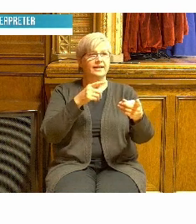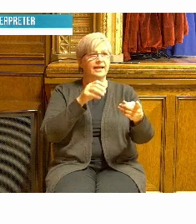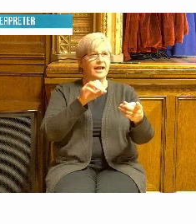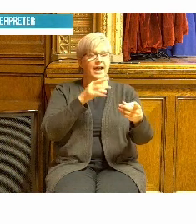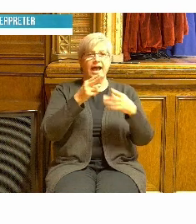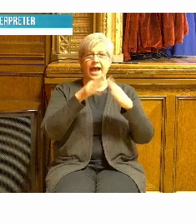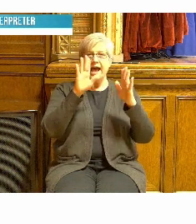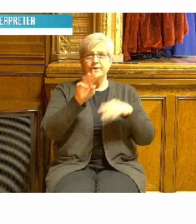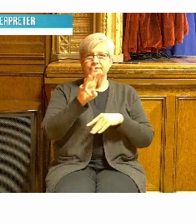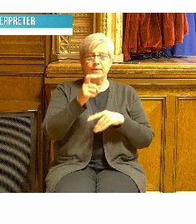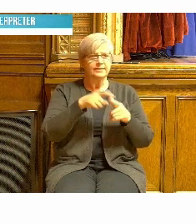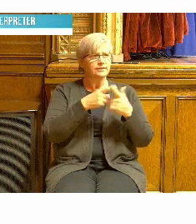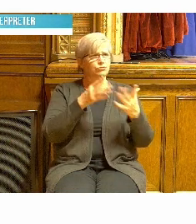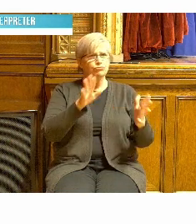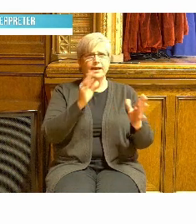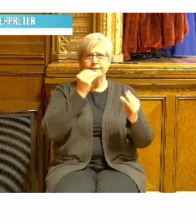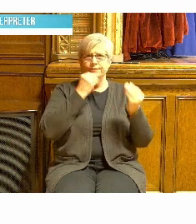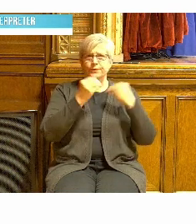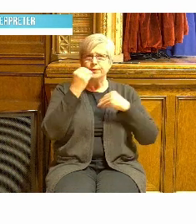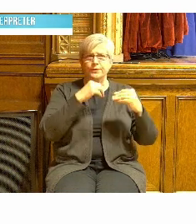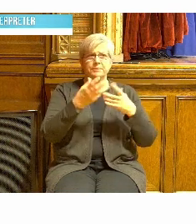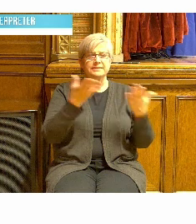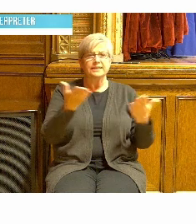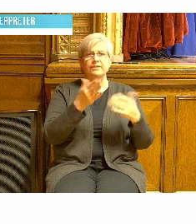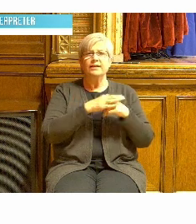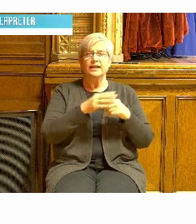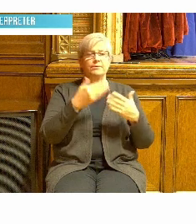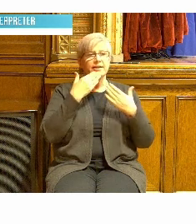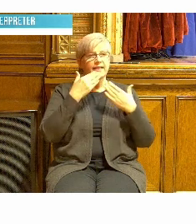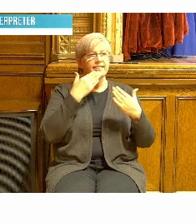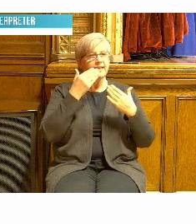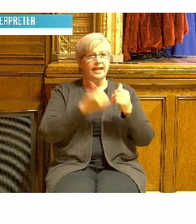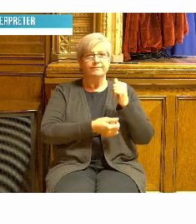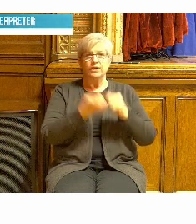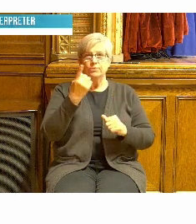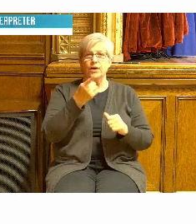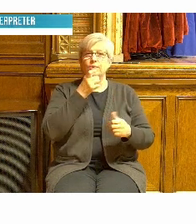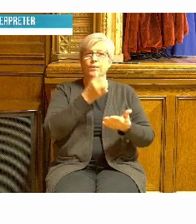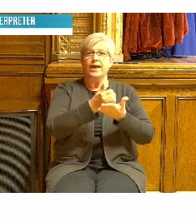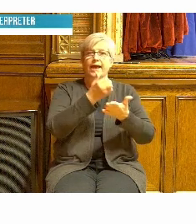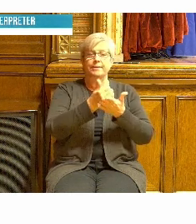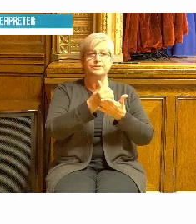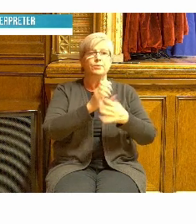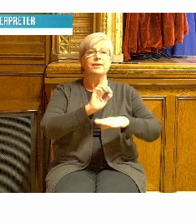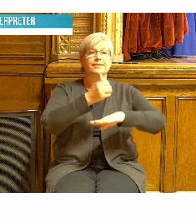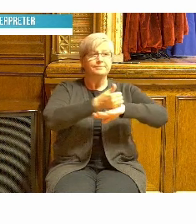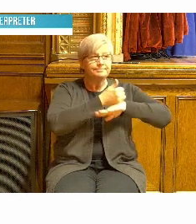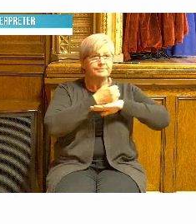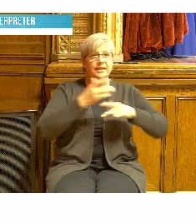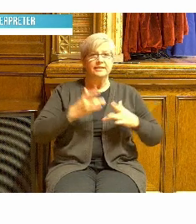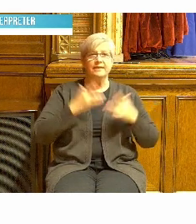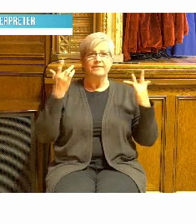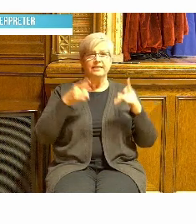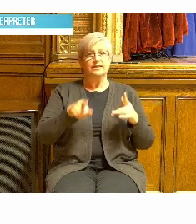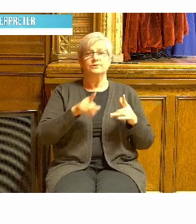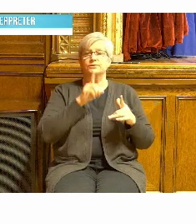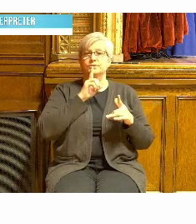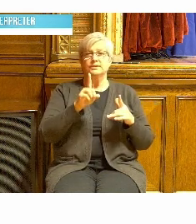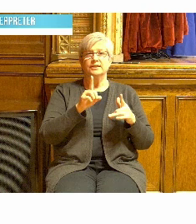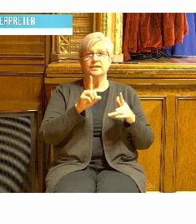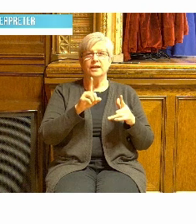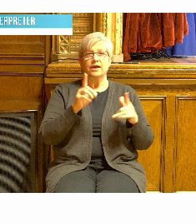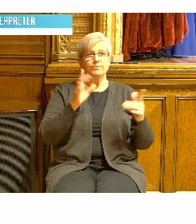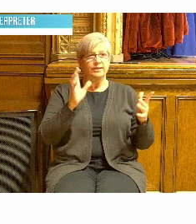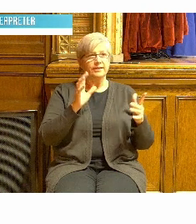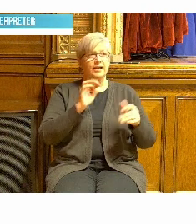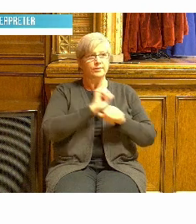with us. We had great food that was here. And I want to thank everyone who helped with putting this together. This was certainly a